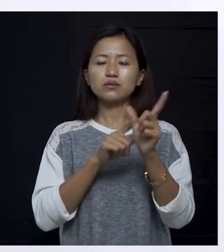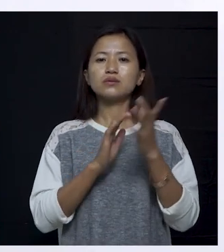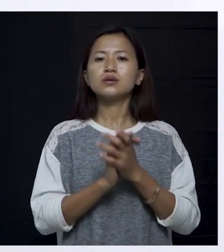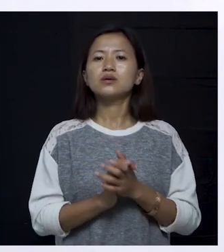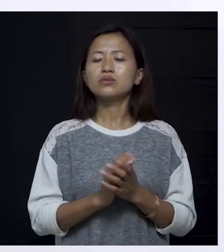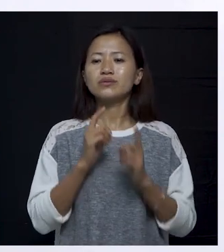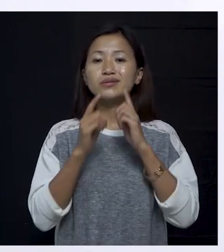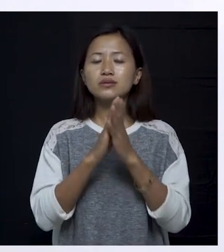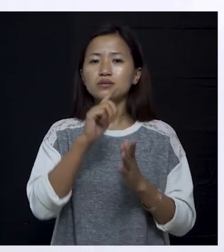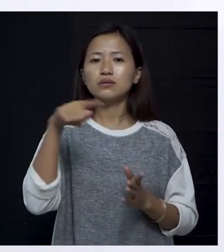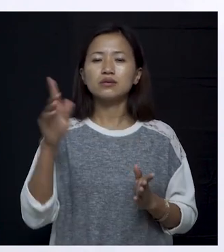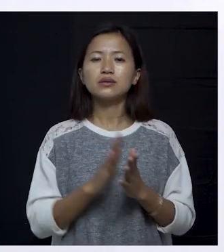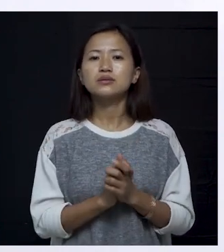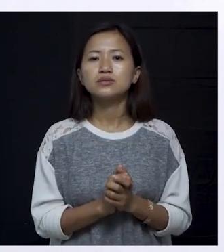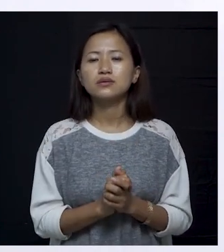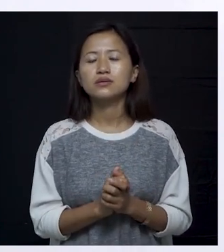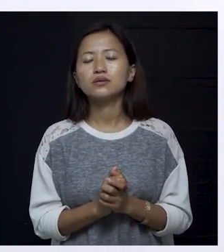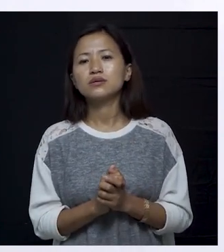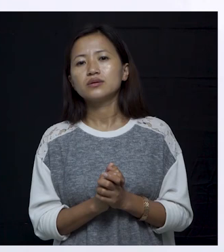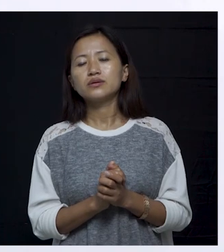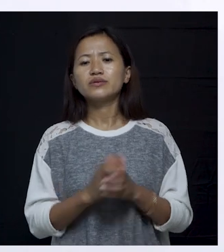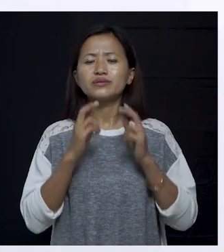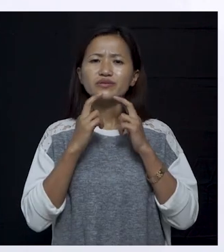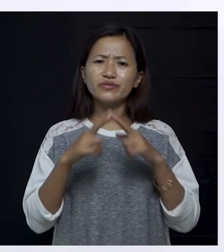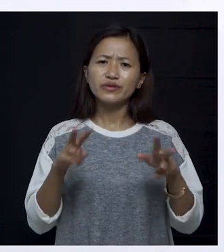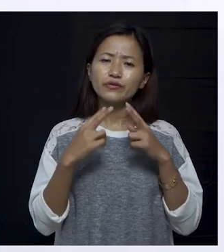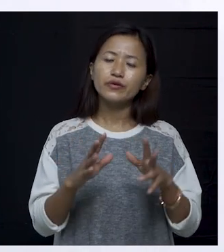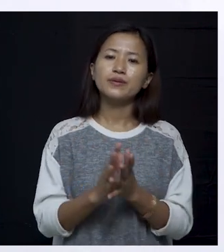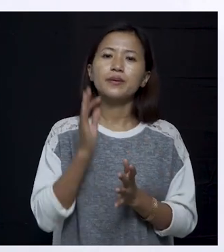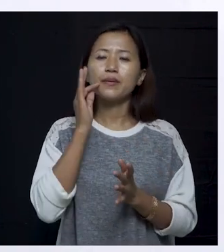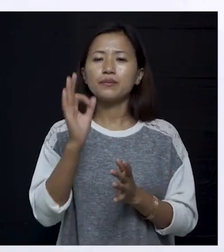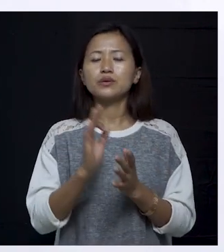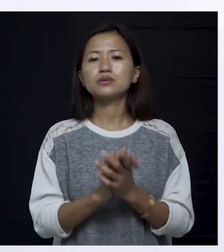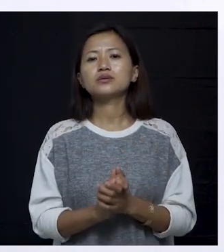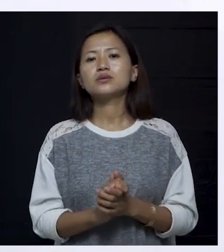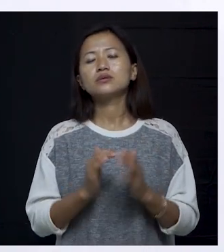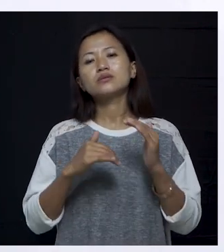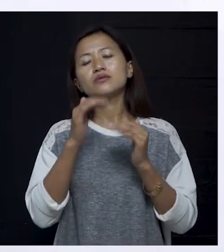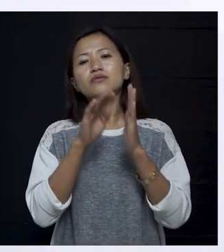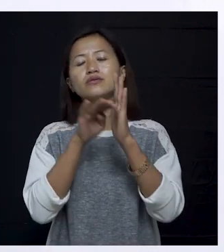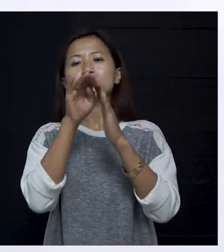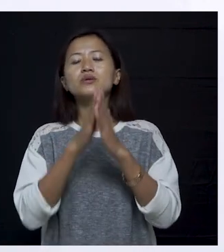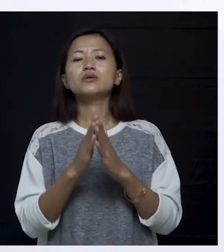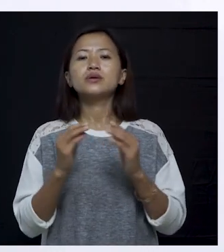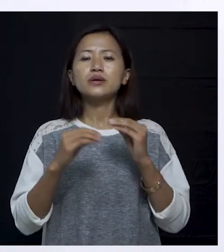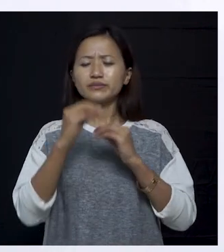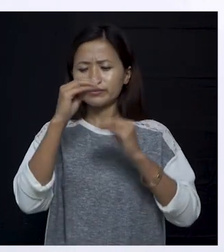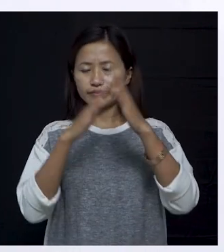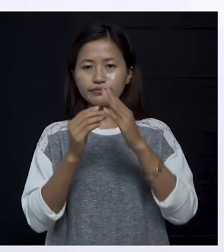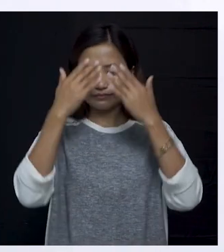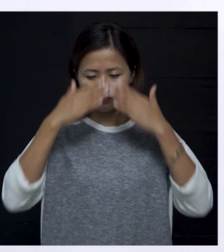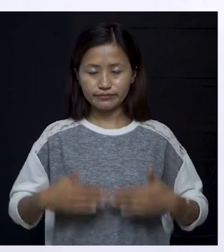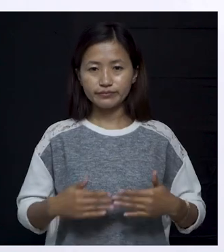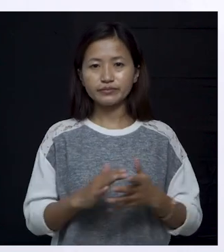rights. What is rights? Rights is very, very important in order to develop a human being, okay? Then we have also